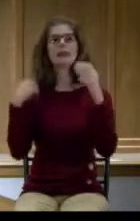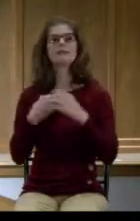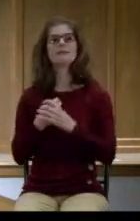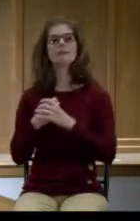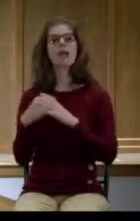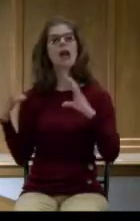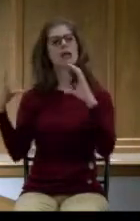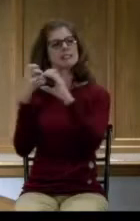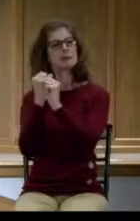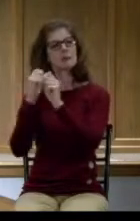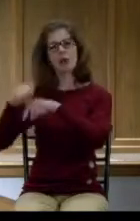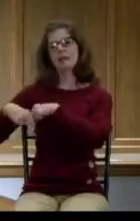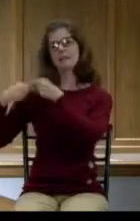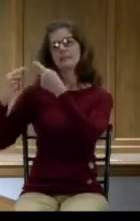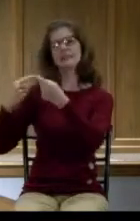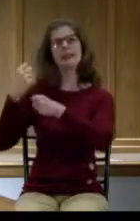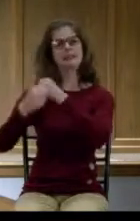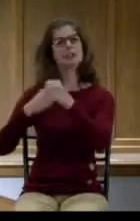left, 2020.